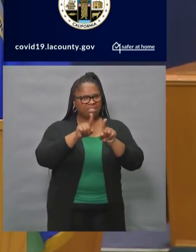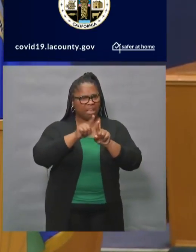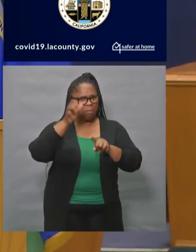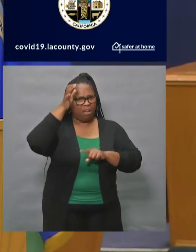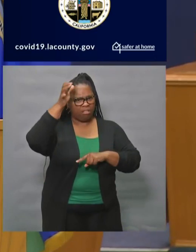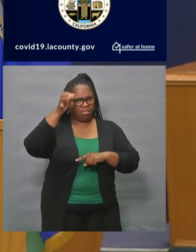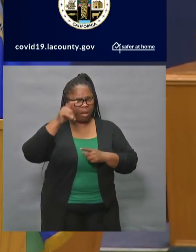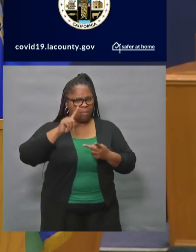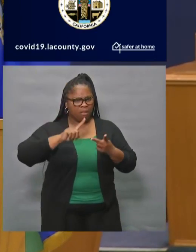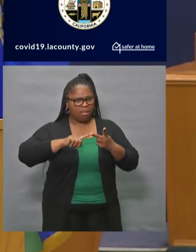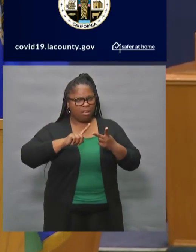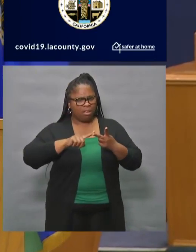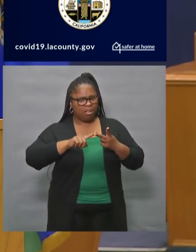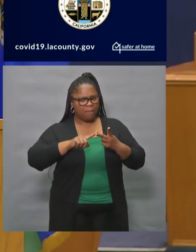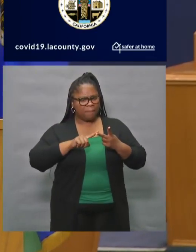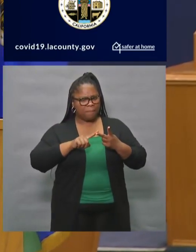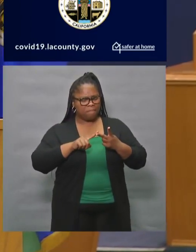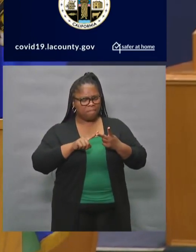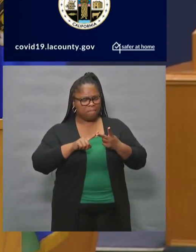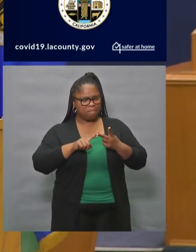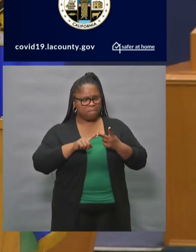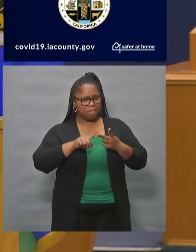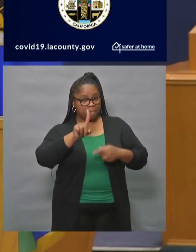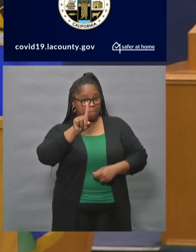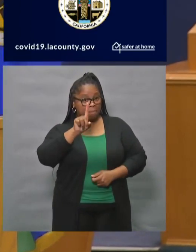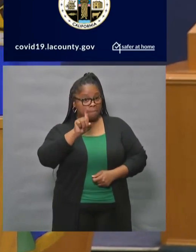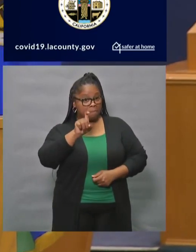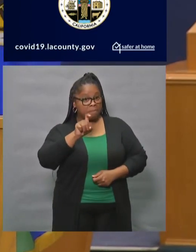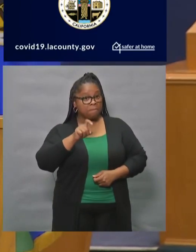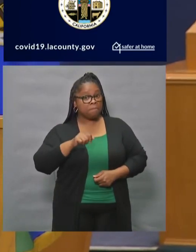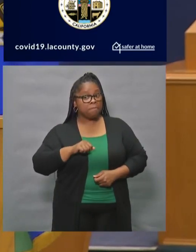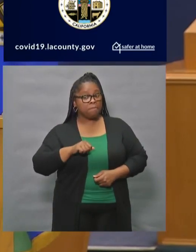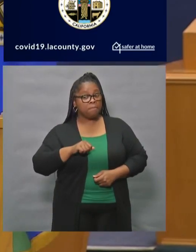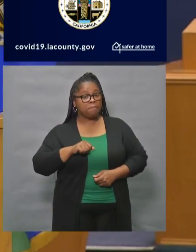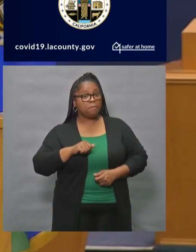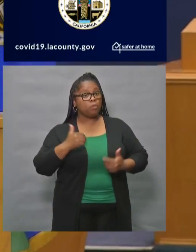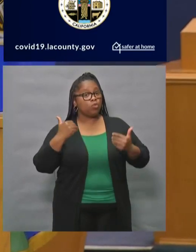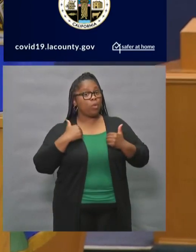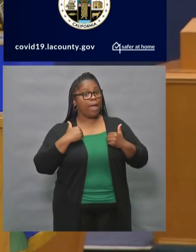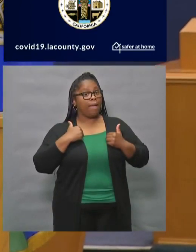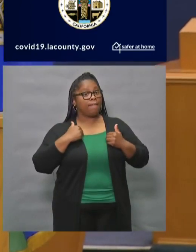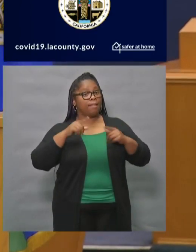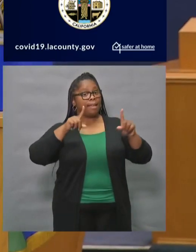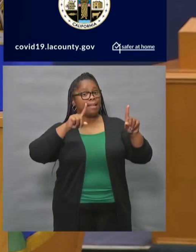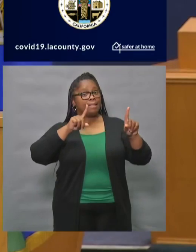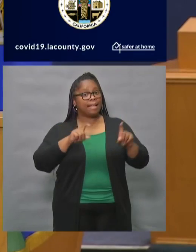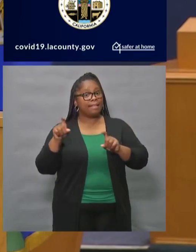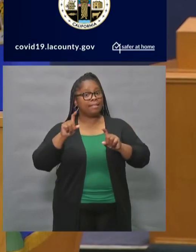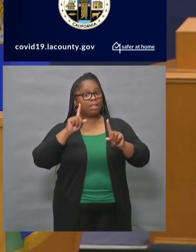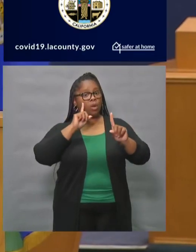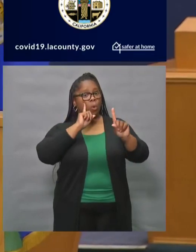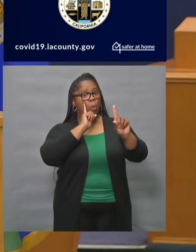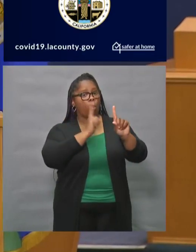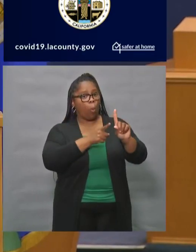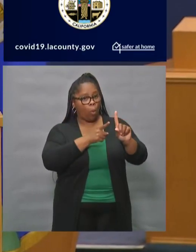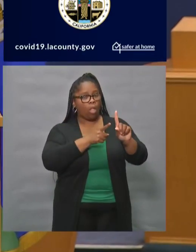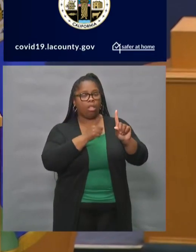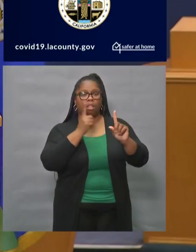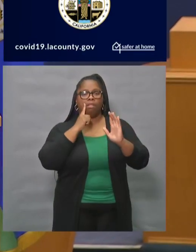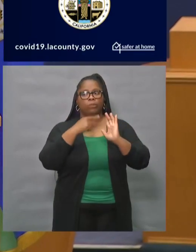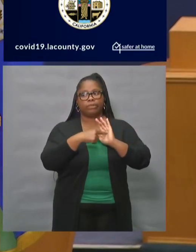wondered if you have a goal on testing where people